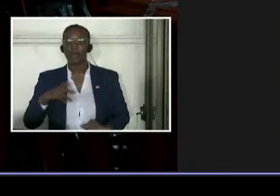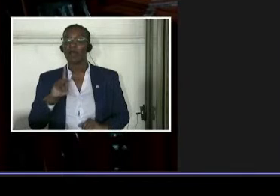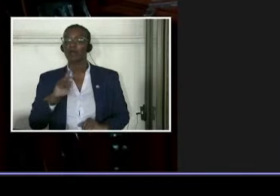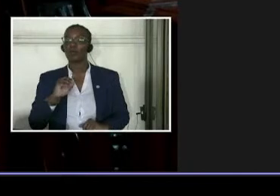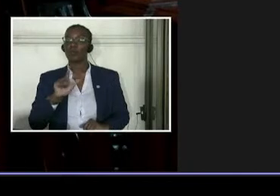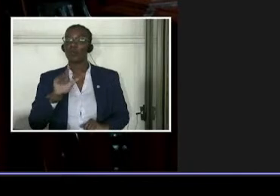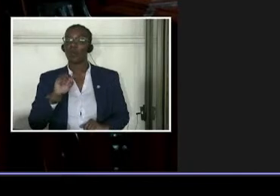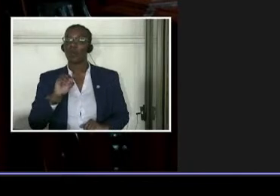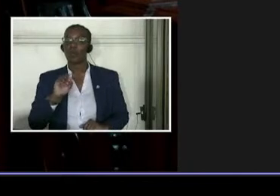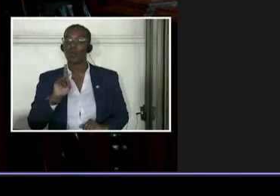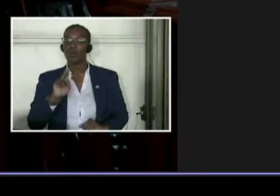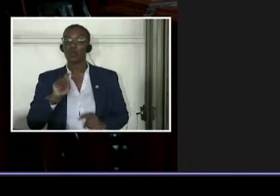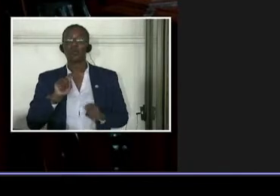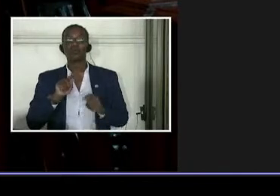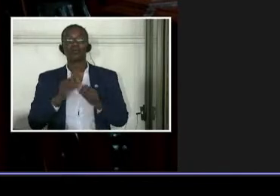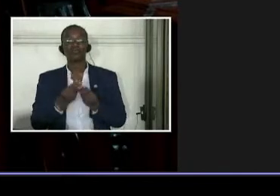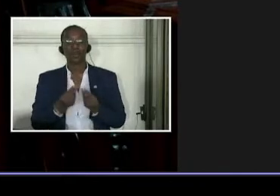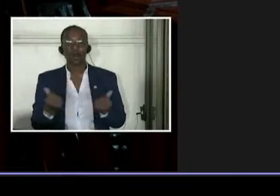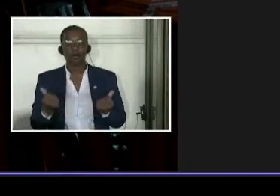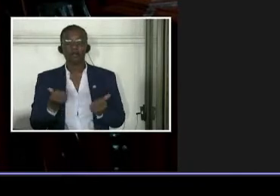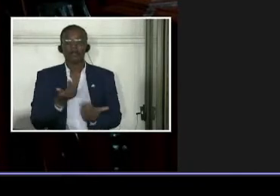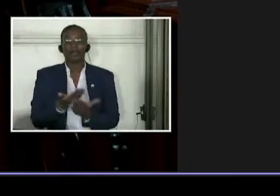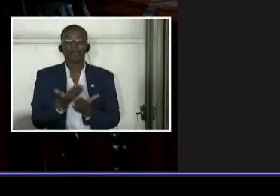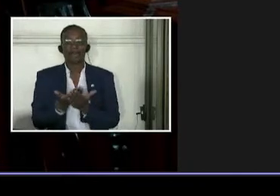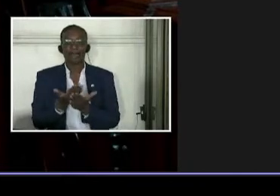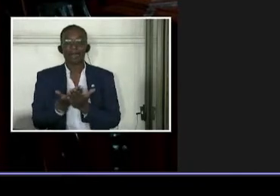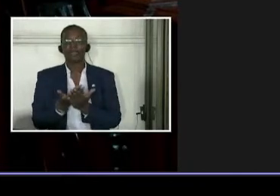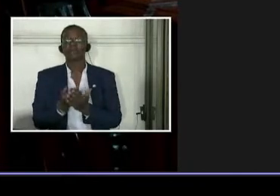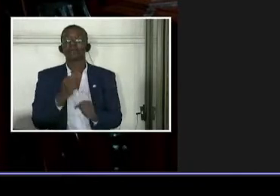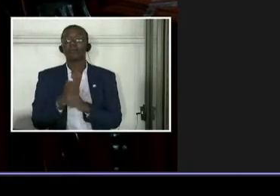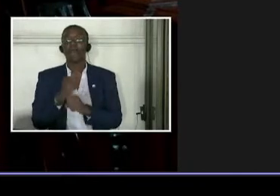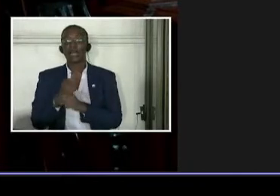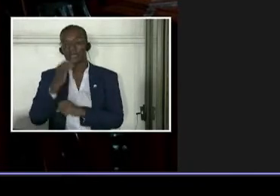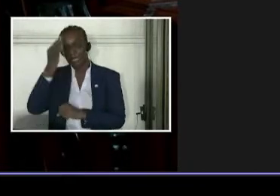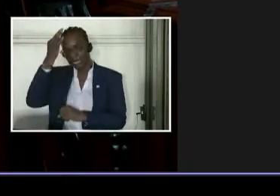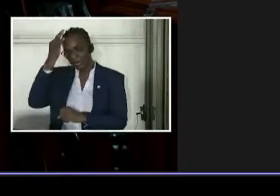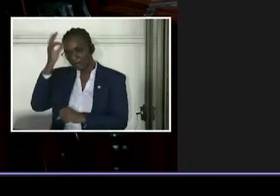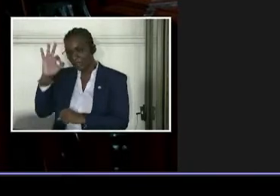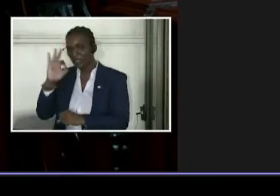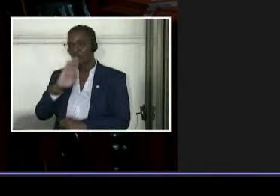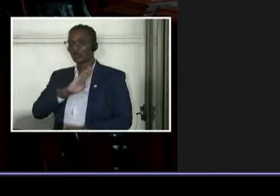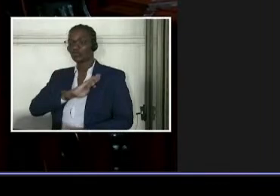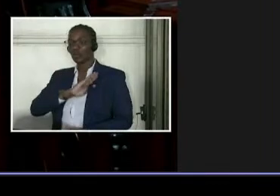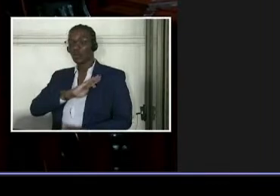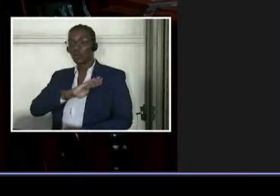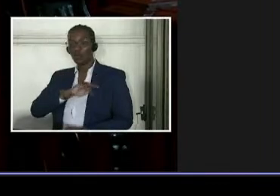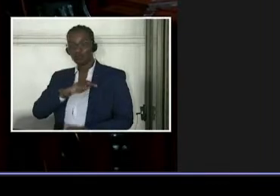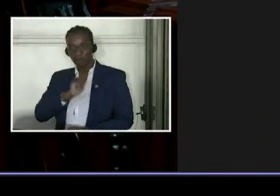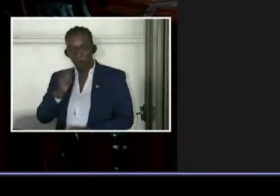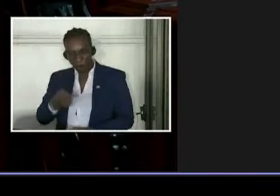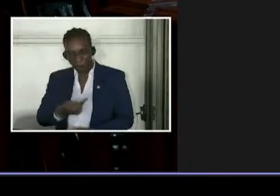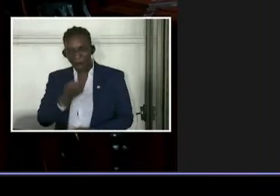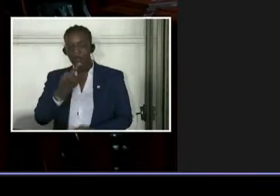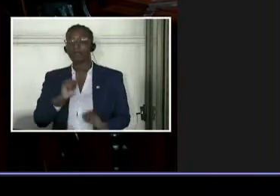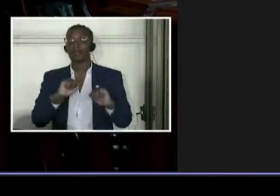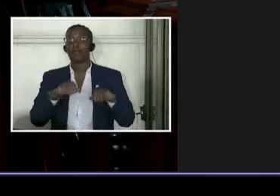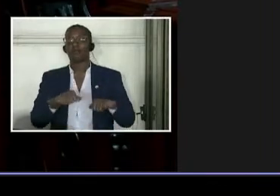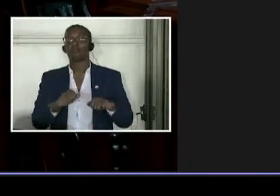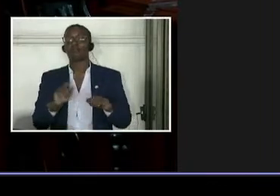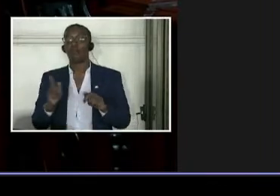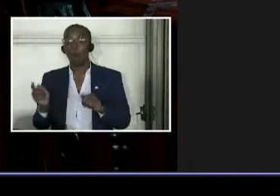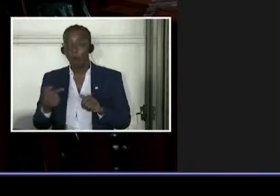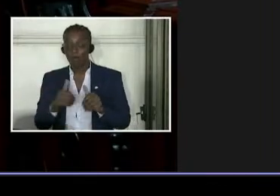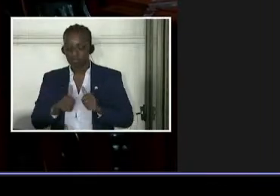approach resulted in the resolution of what could have pit the government against the military veterans. All stakeholders agreed to work